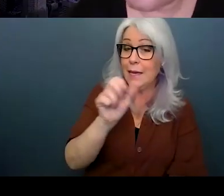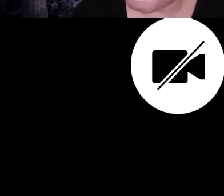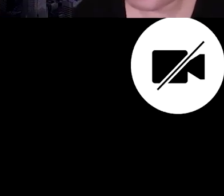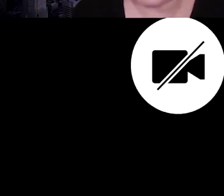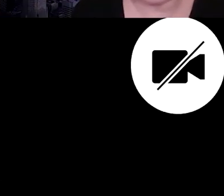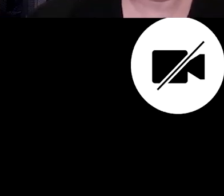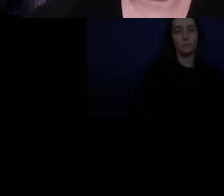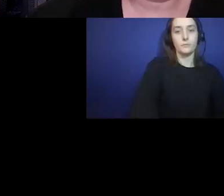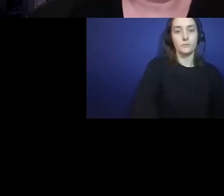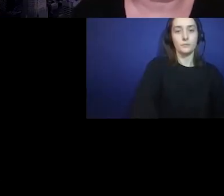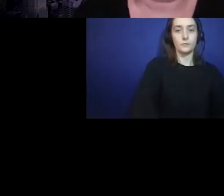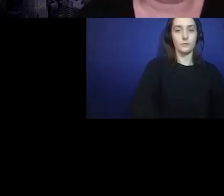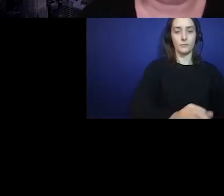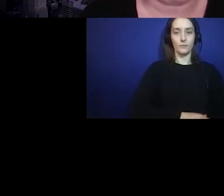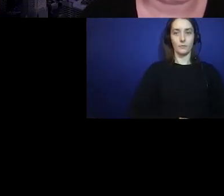apastyle.apa.org.